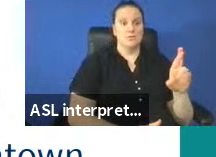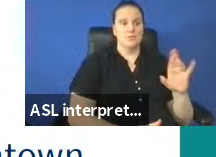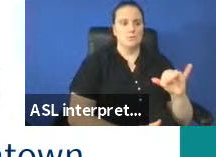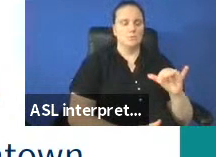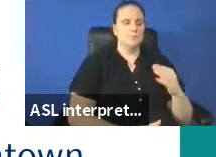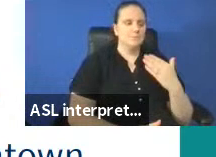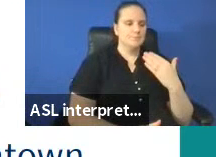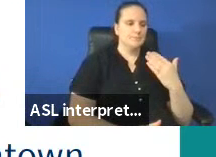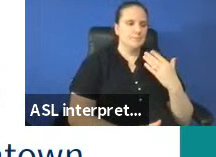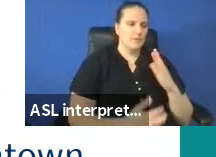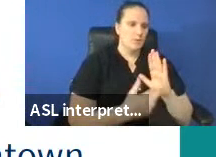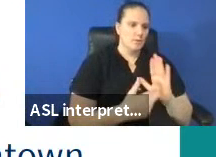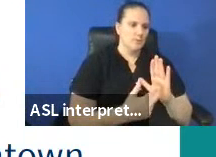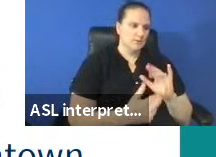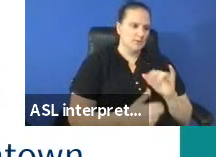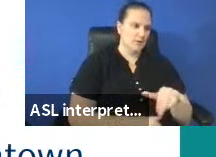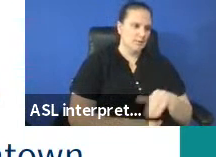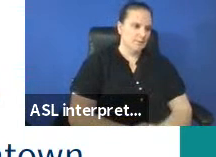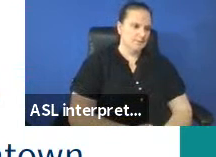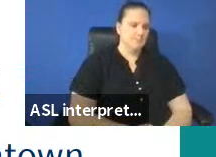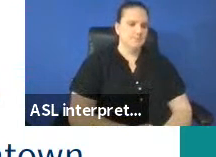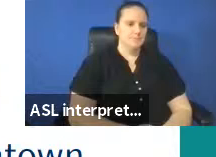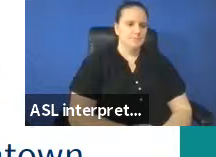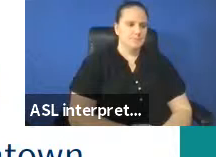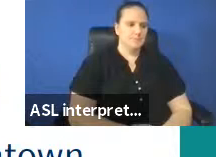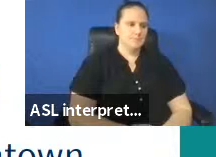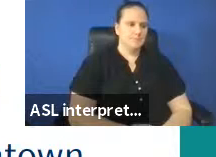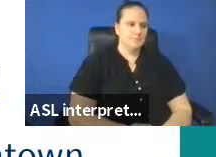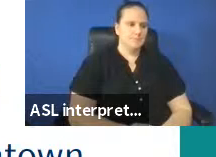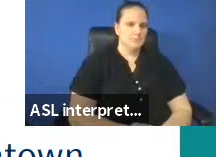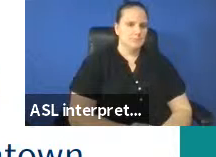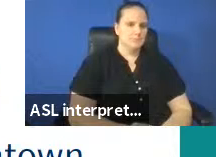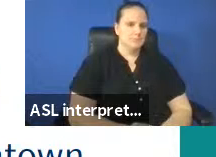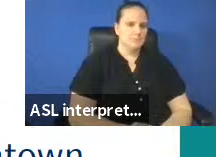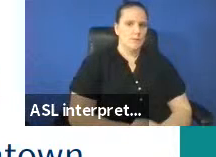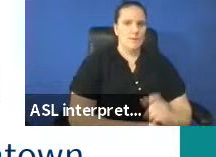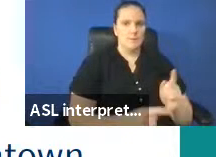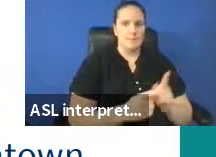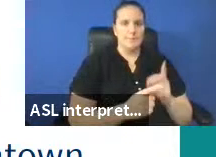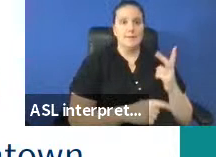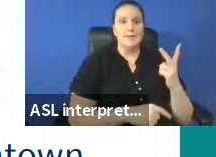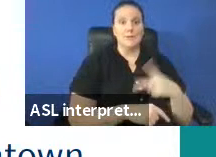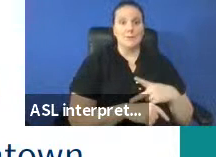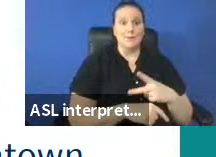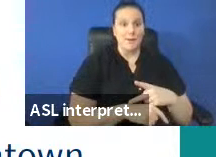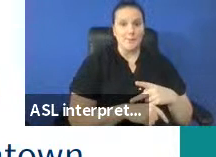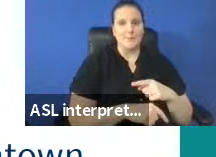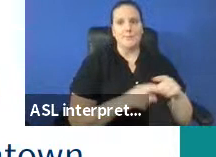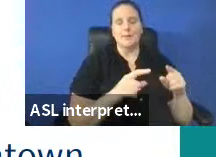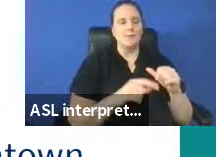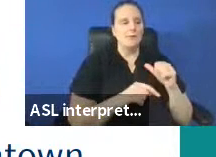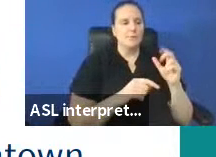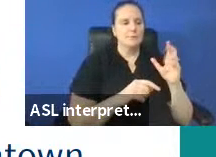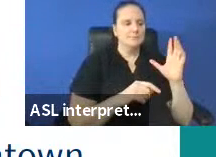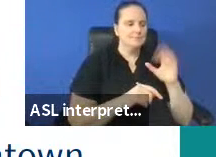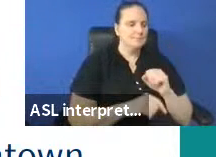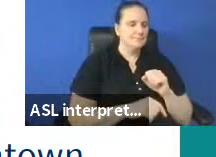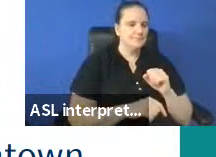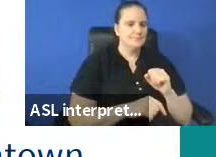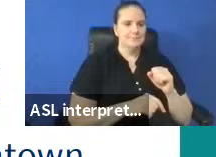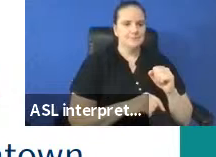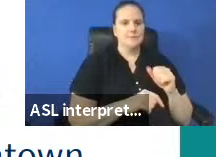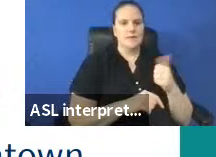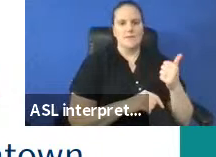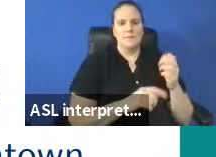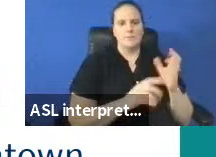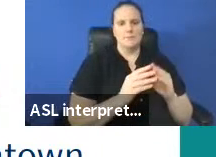for representing. And we're hoping we're going to meet twice as we have, but we don't anticipate additional meetings, but